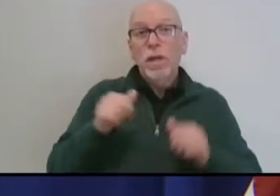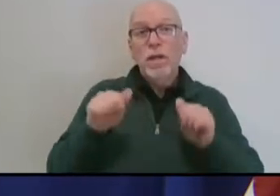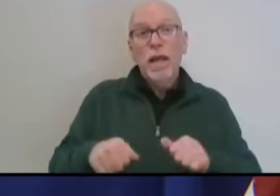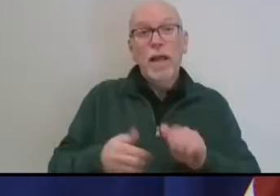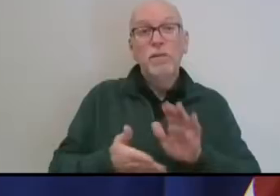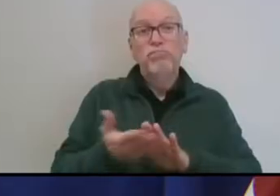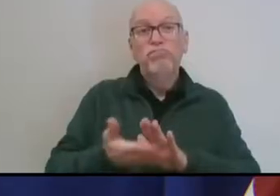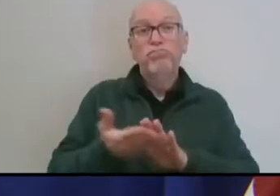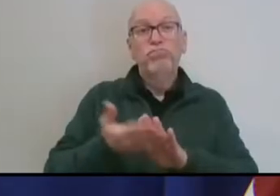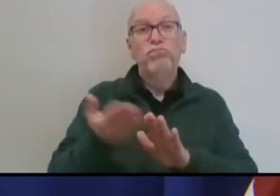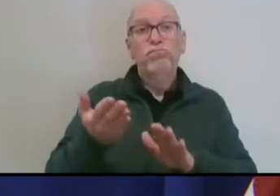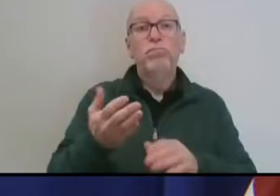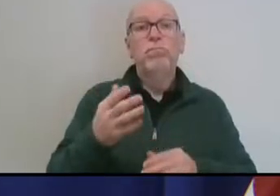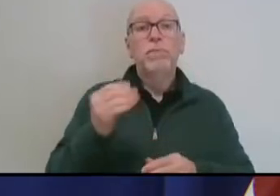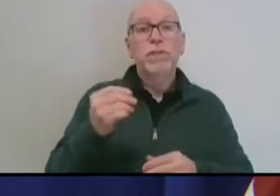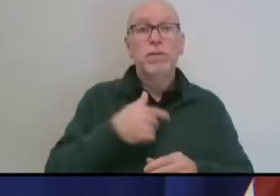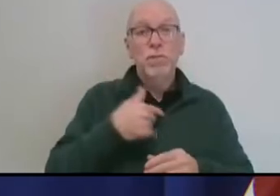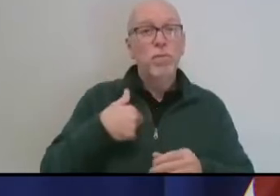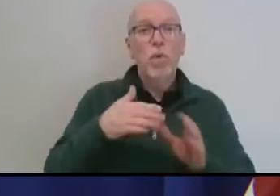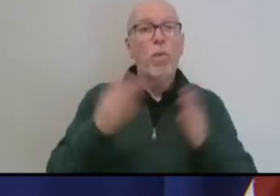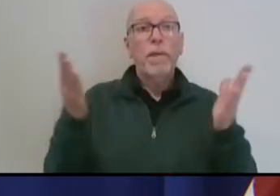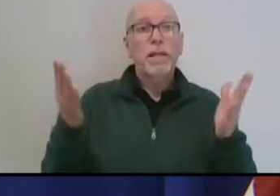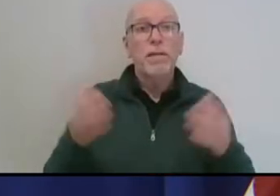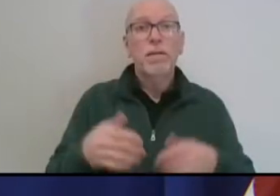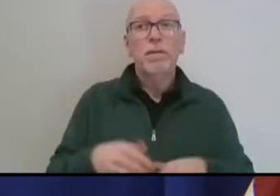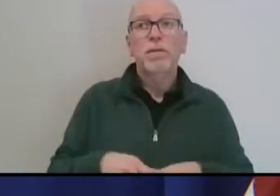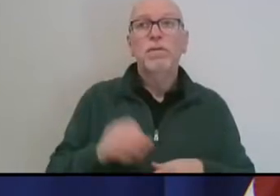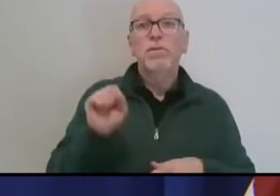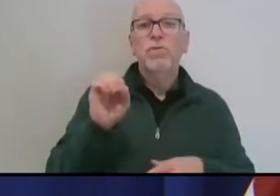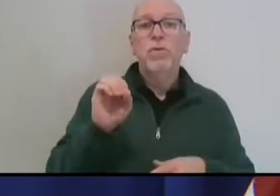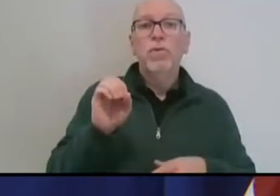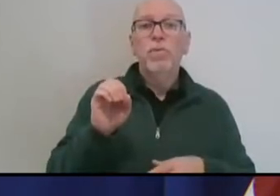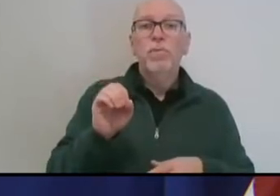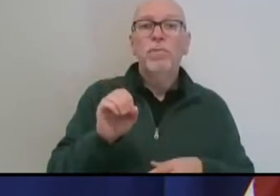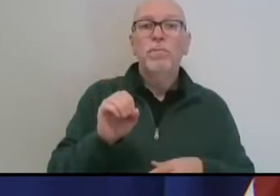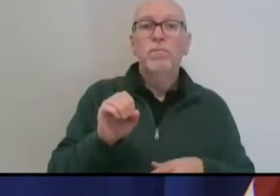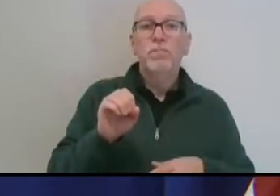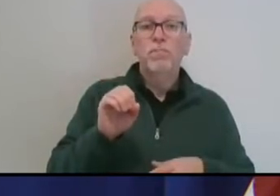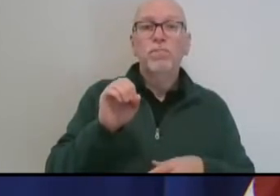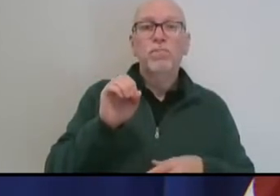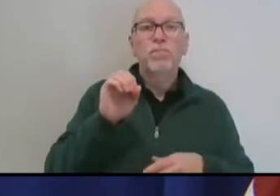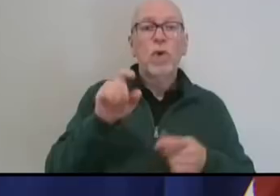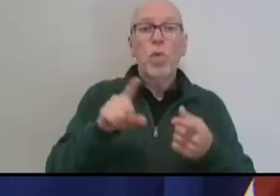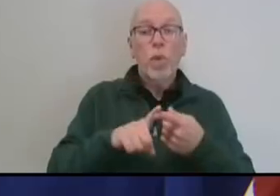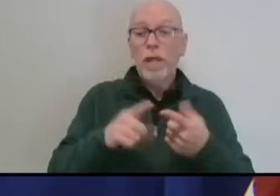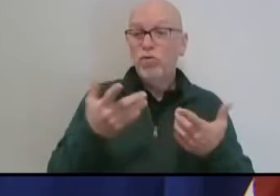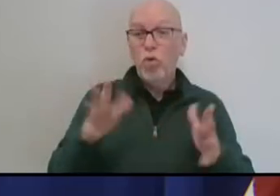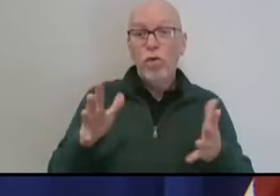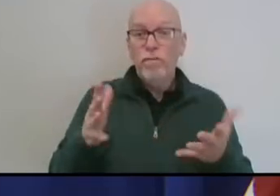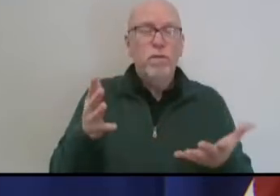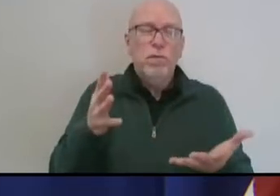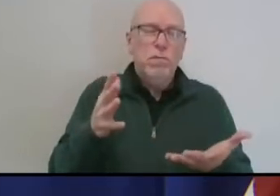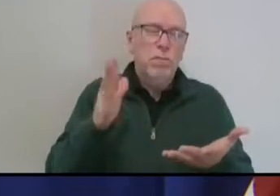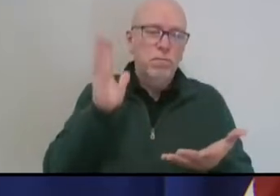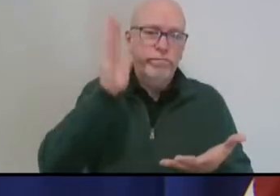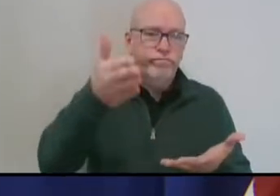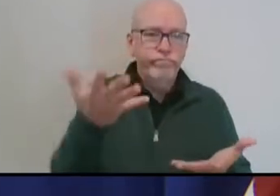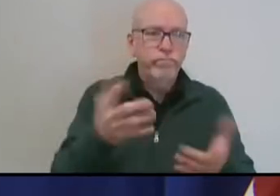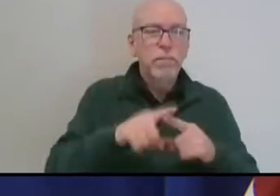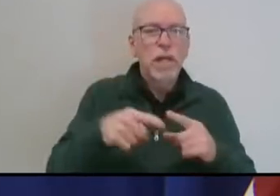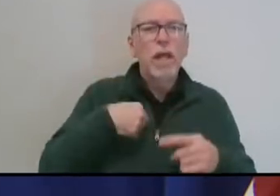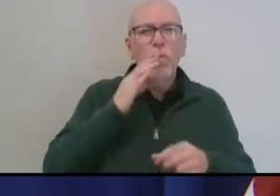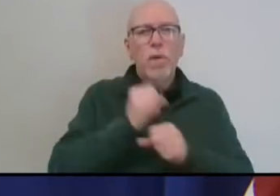operate, and we're open. And so it'll be over when it's over, but I'll make sure that it's